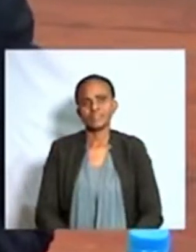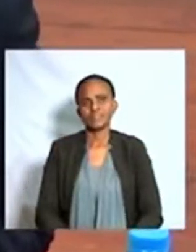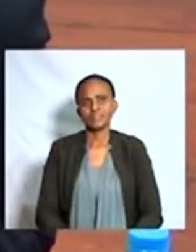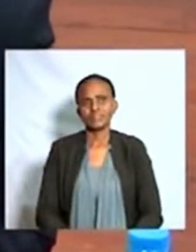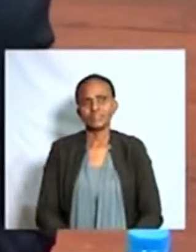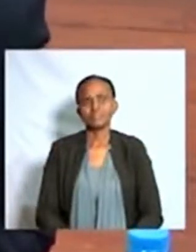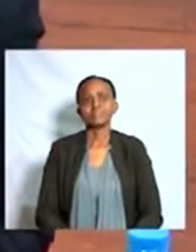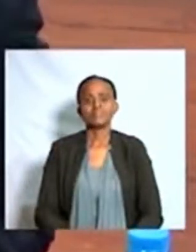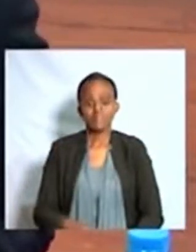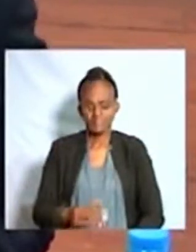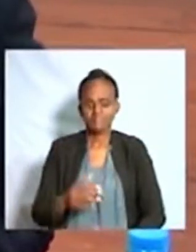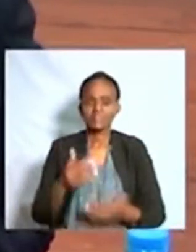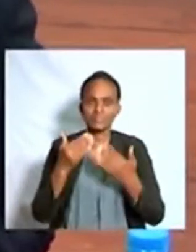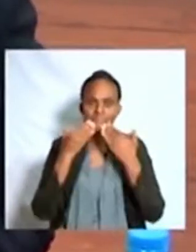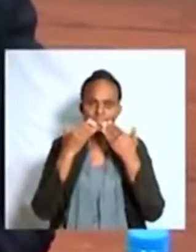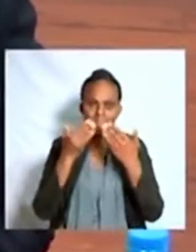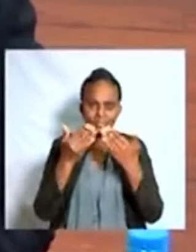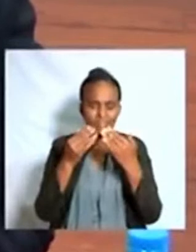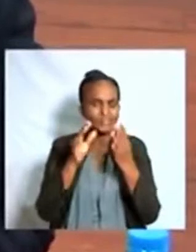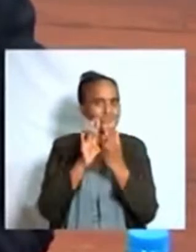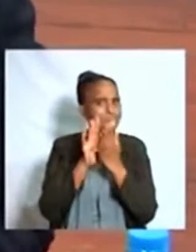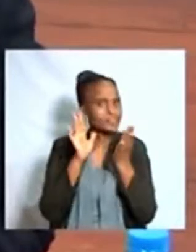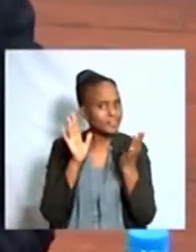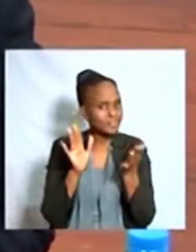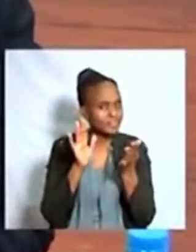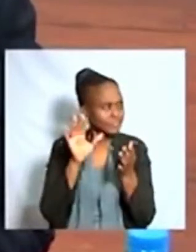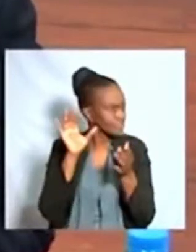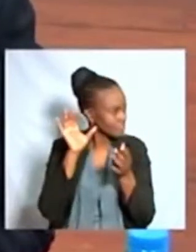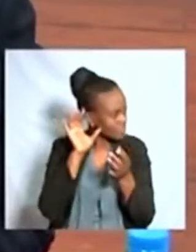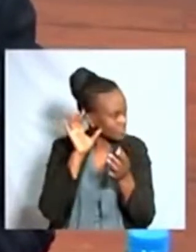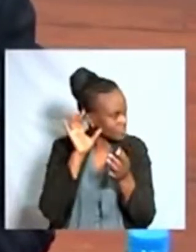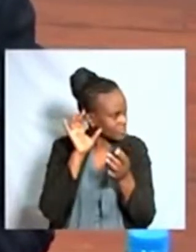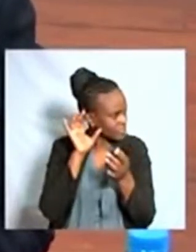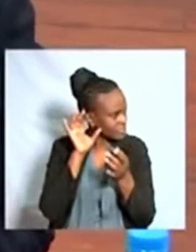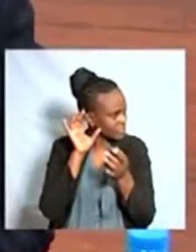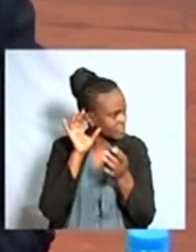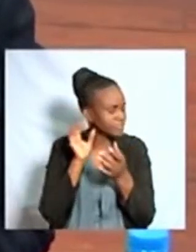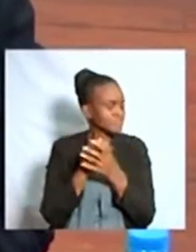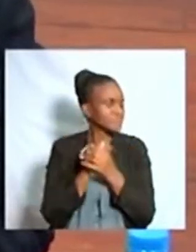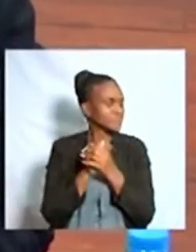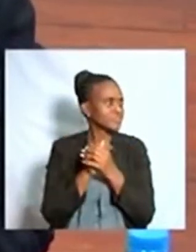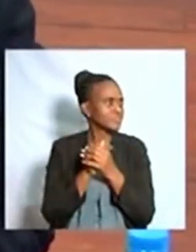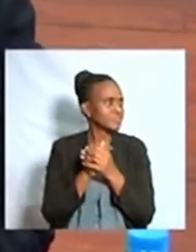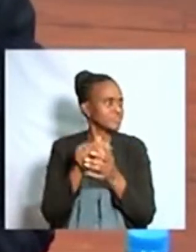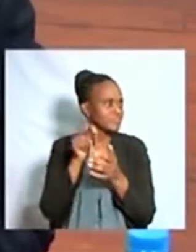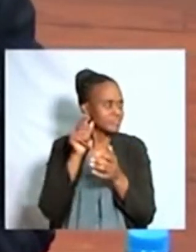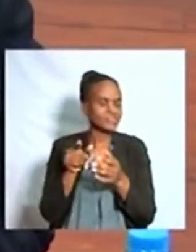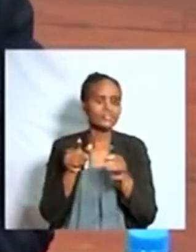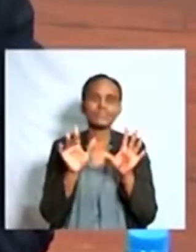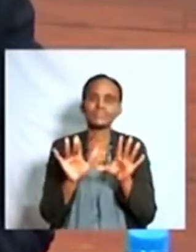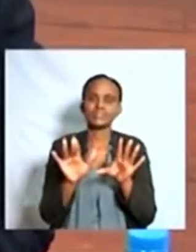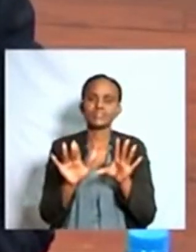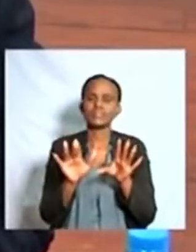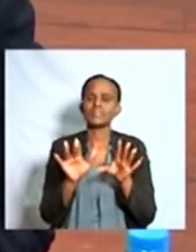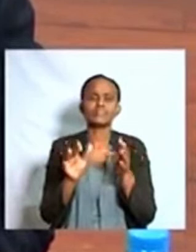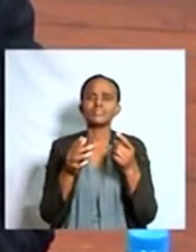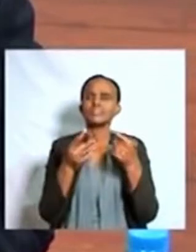We have heard, thank you very much, but you've been around. What must be